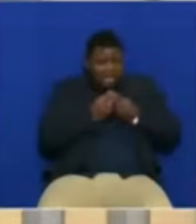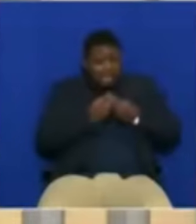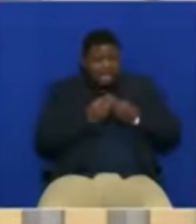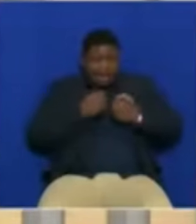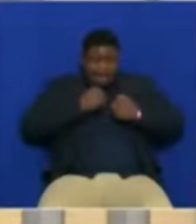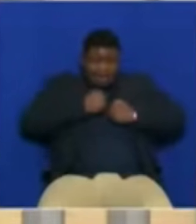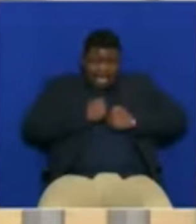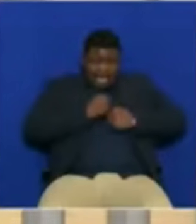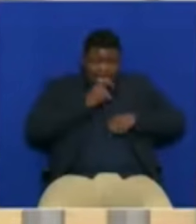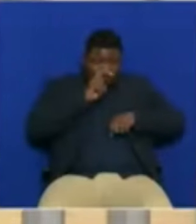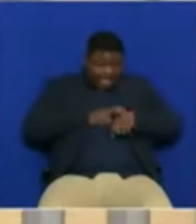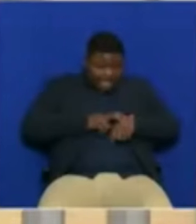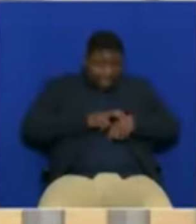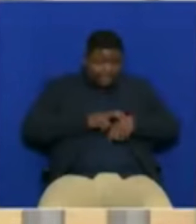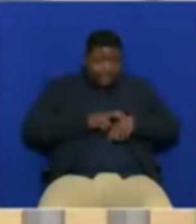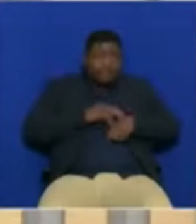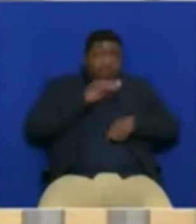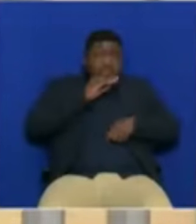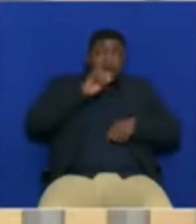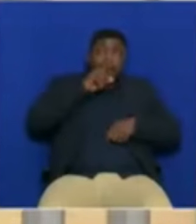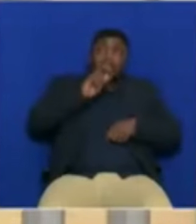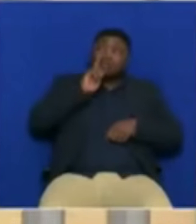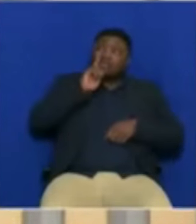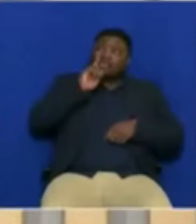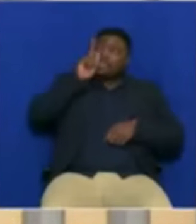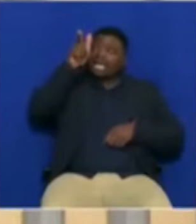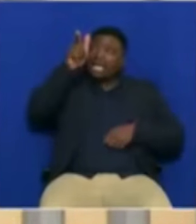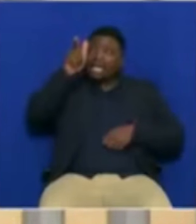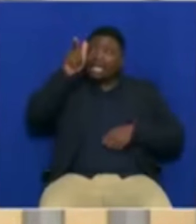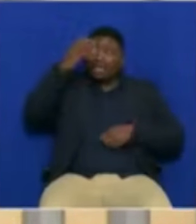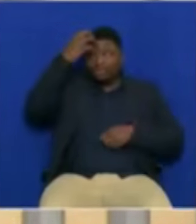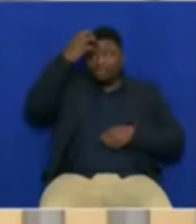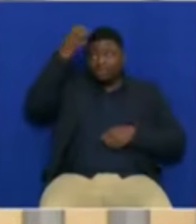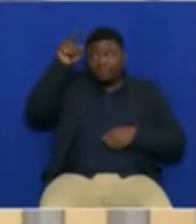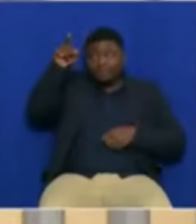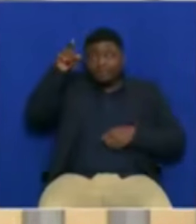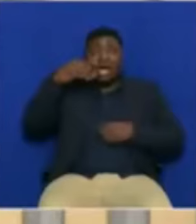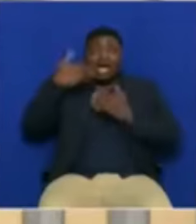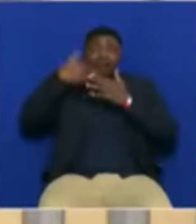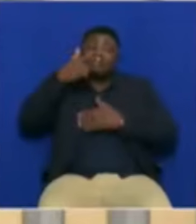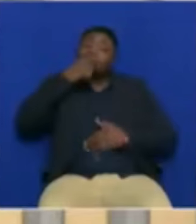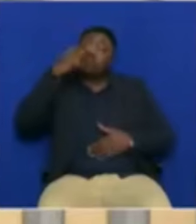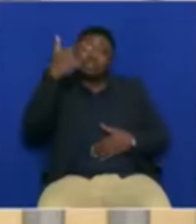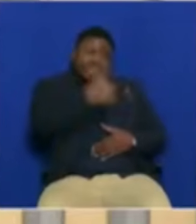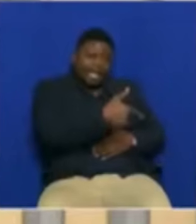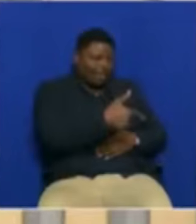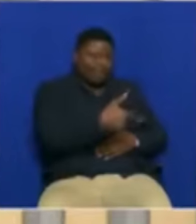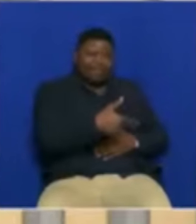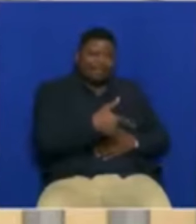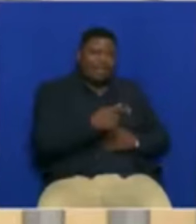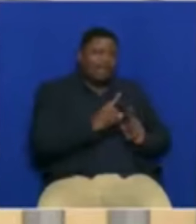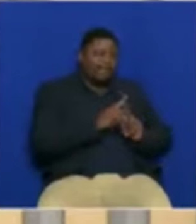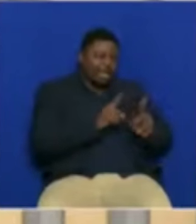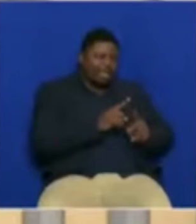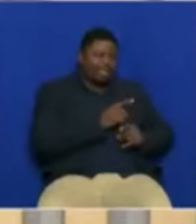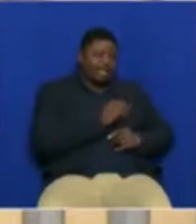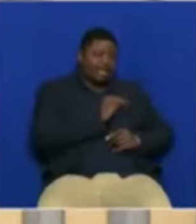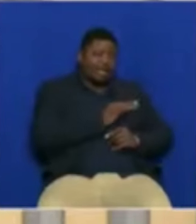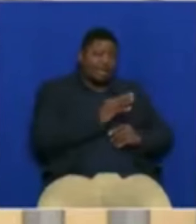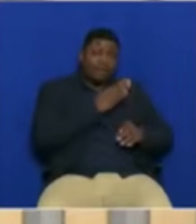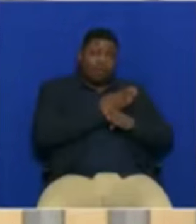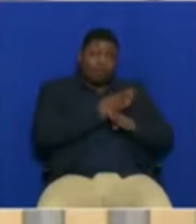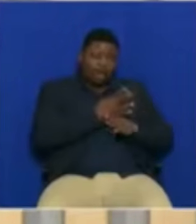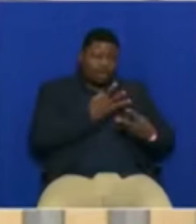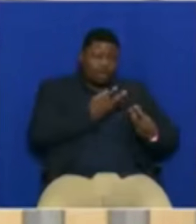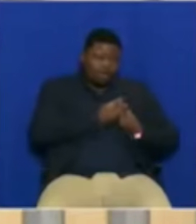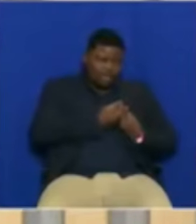to tell him. He's working with me, we are together, and he's assisting on it, so I can say, you know what, do a section 28